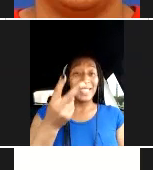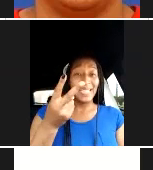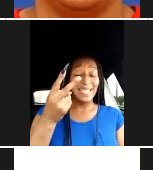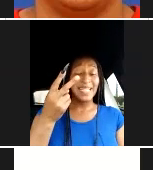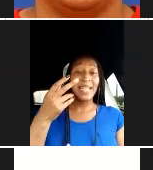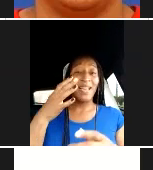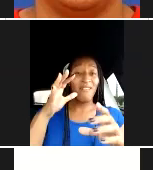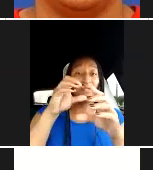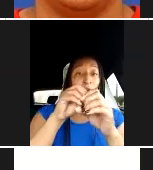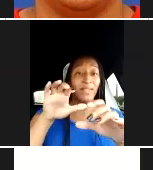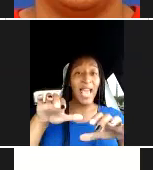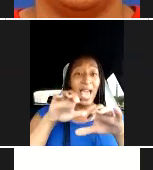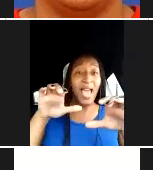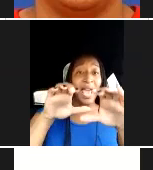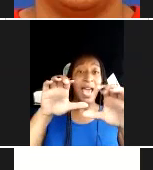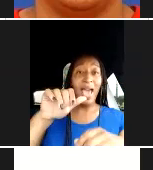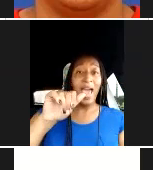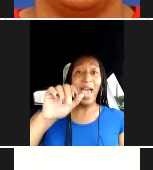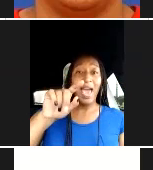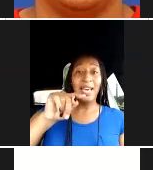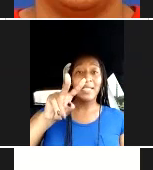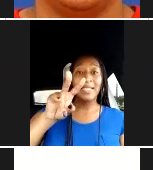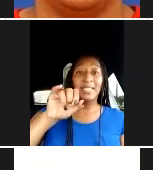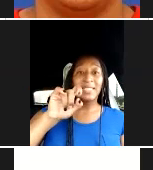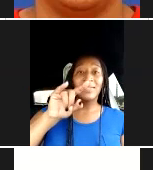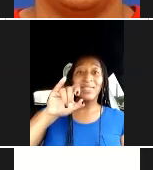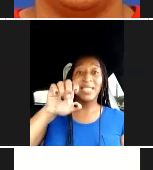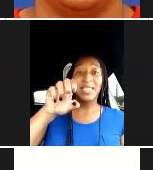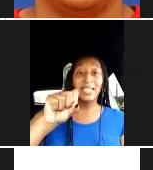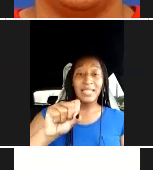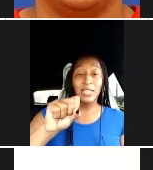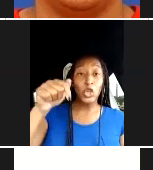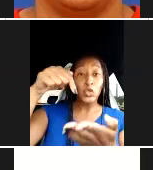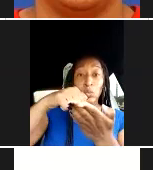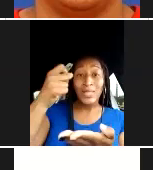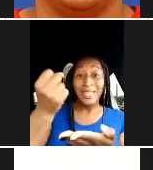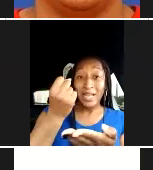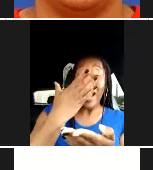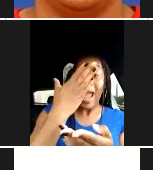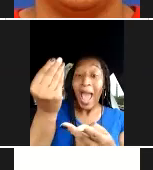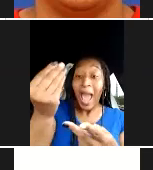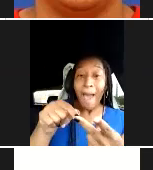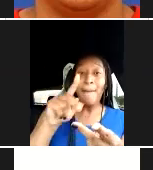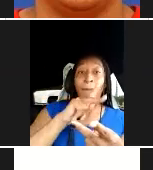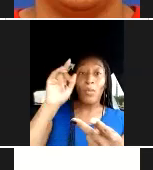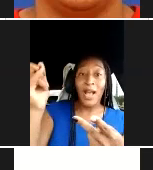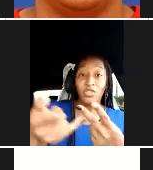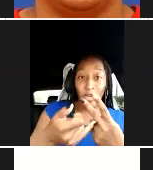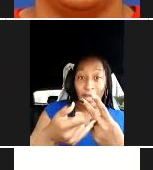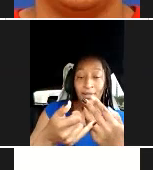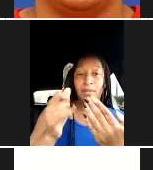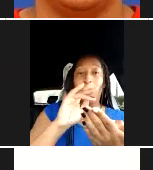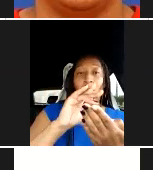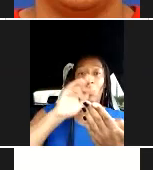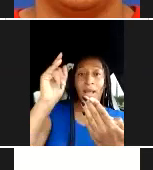with your project, is problem set 13 and 14. Problem set 13 deals with astronomy.